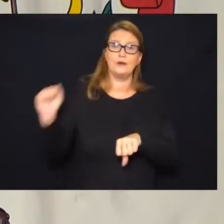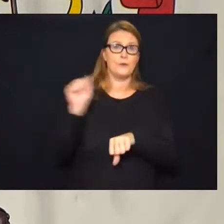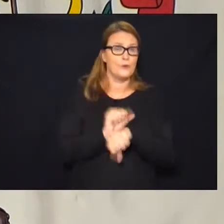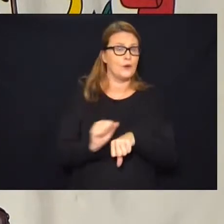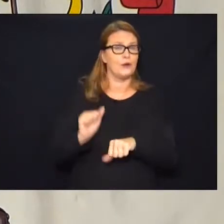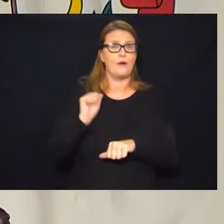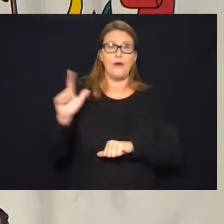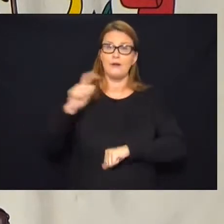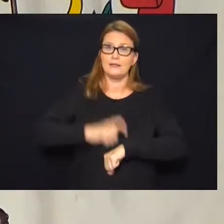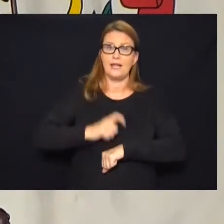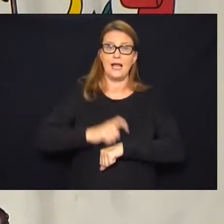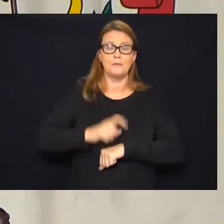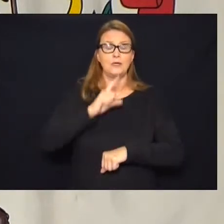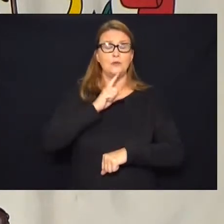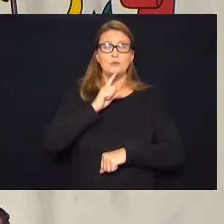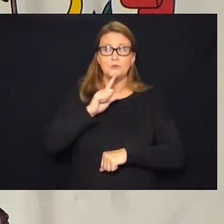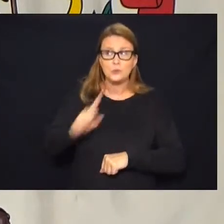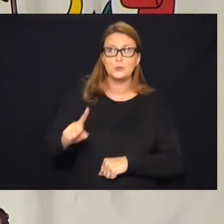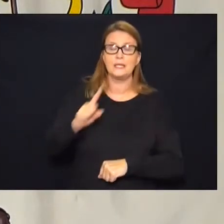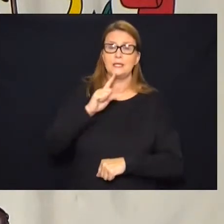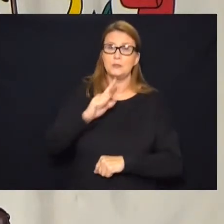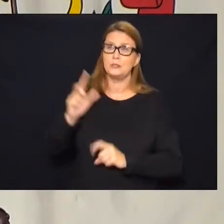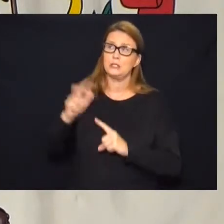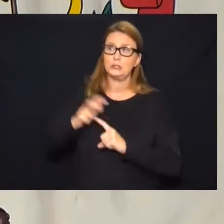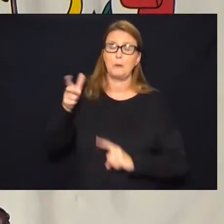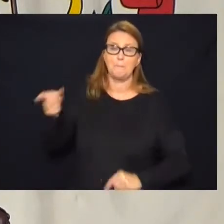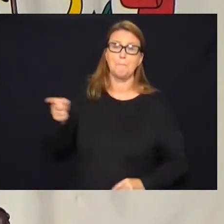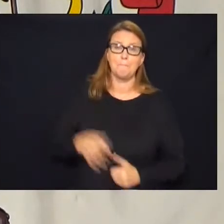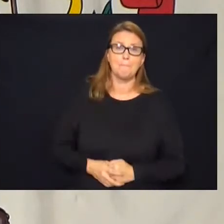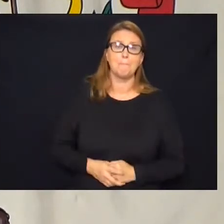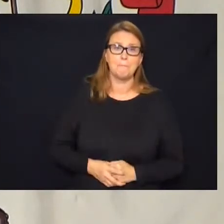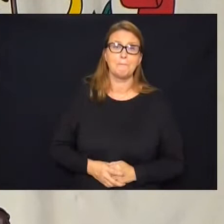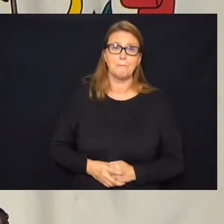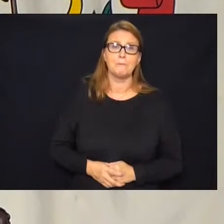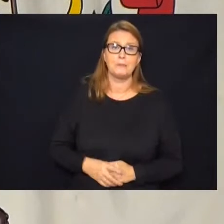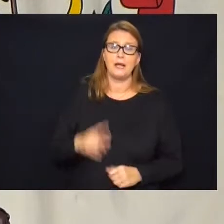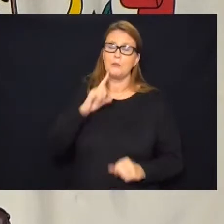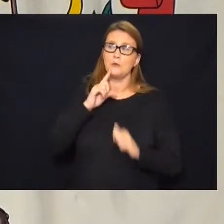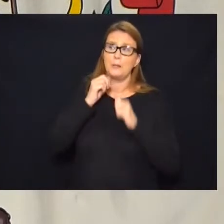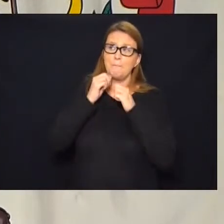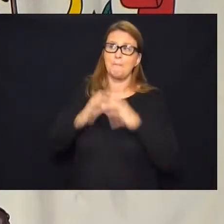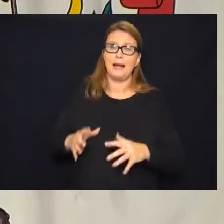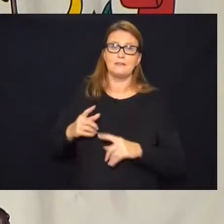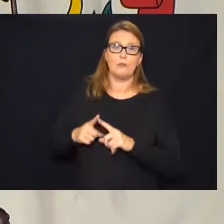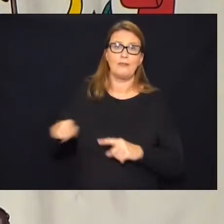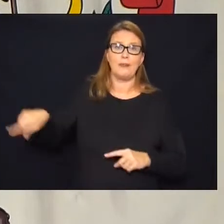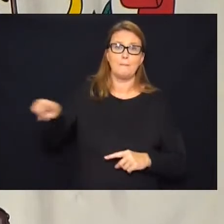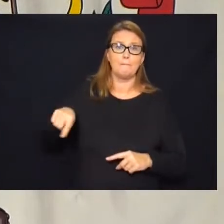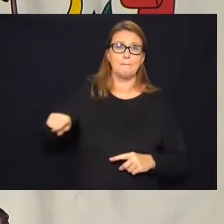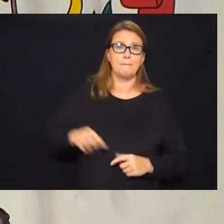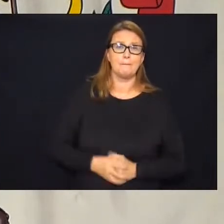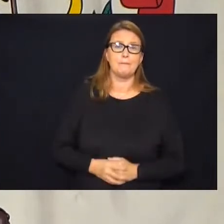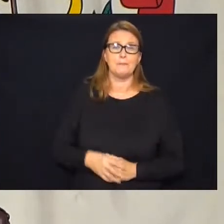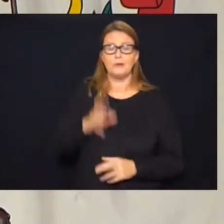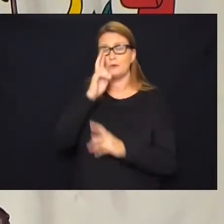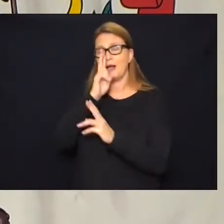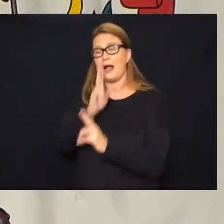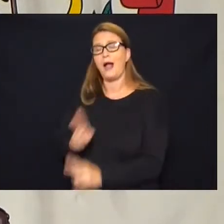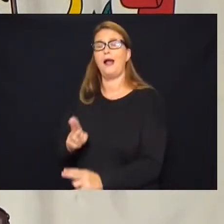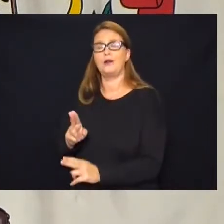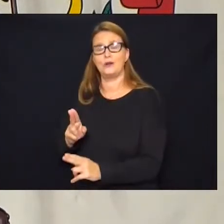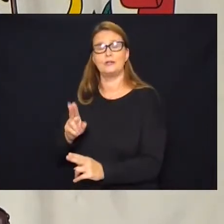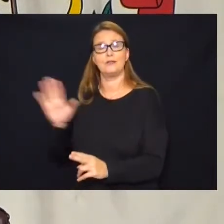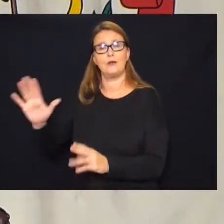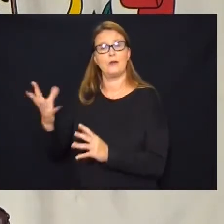are superstars. That's all there is to it. I'm very, very blessed to have them with me. It's been an honor beyond